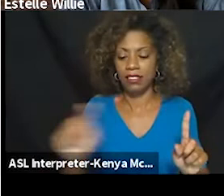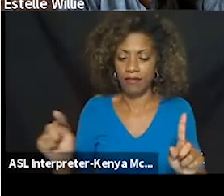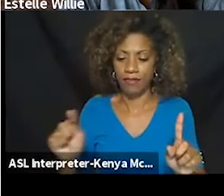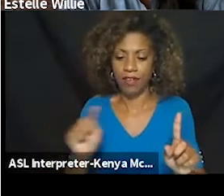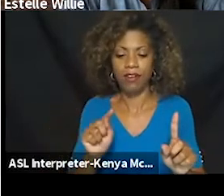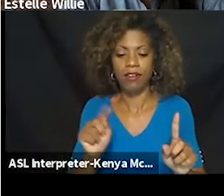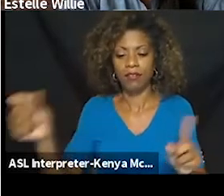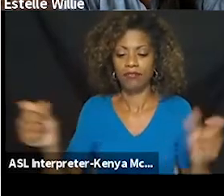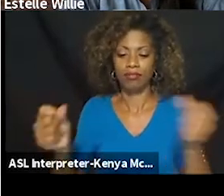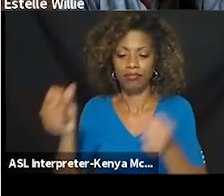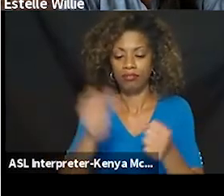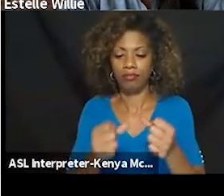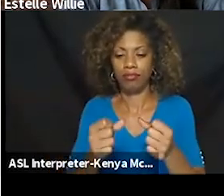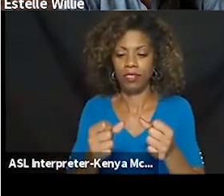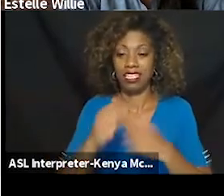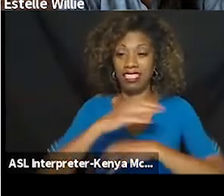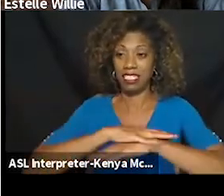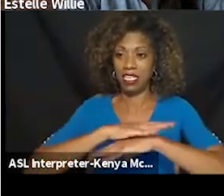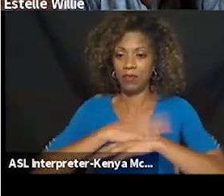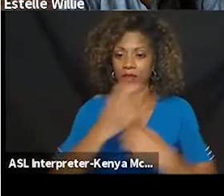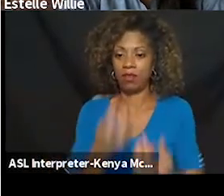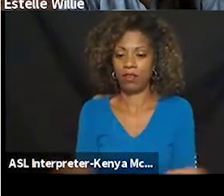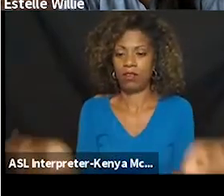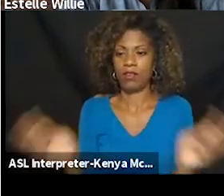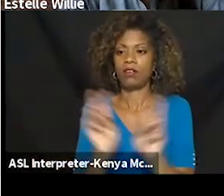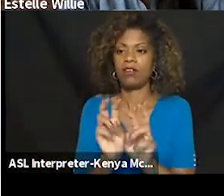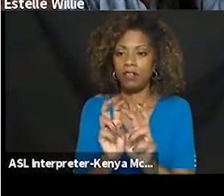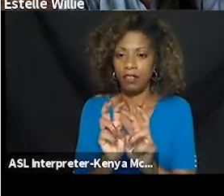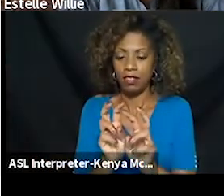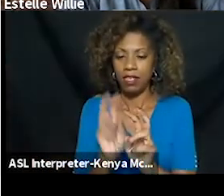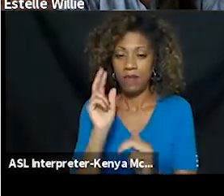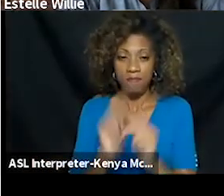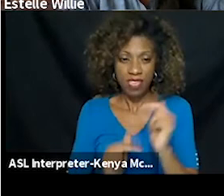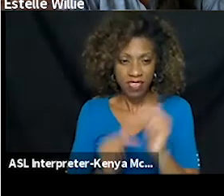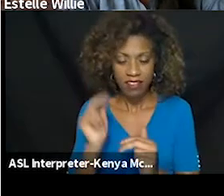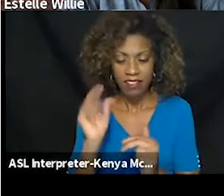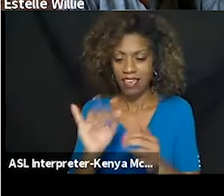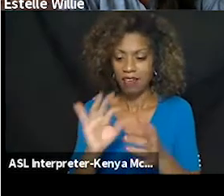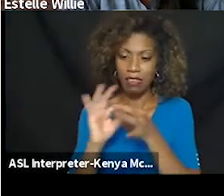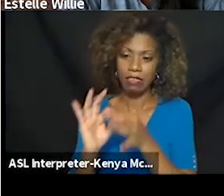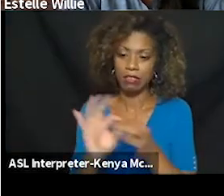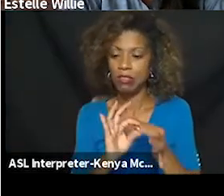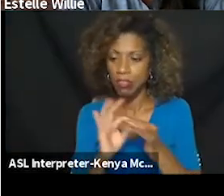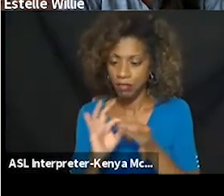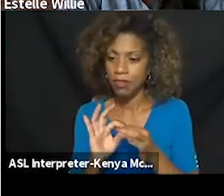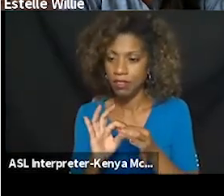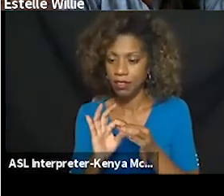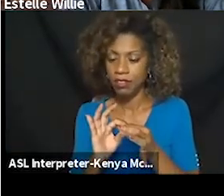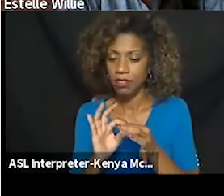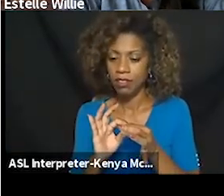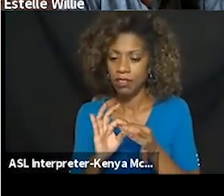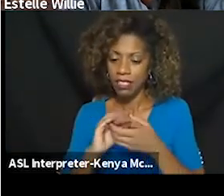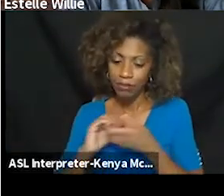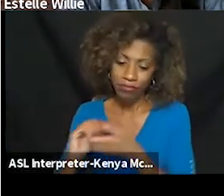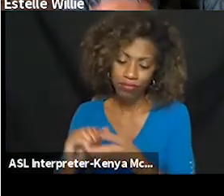really do, if you build them and build that coalition, it really can drive